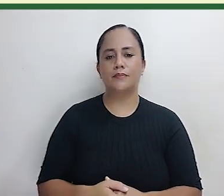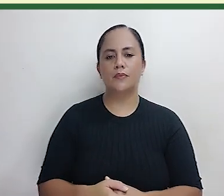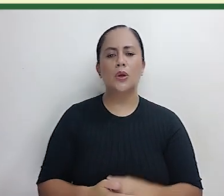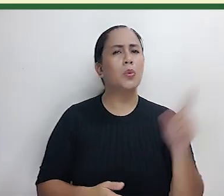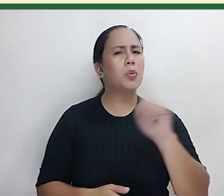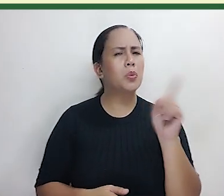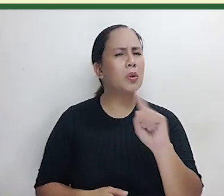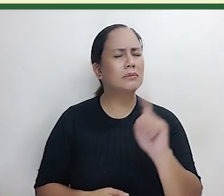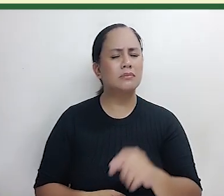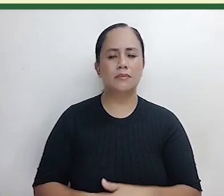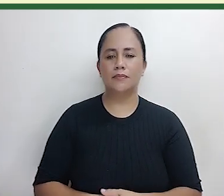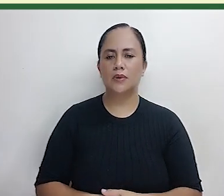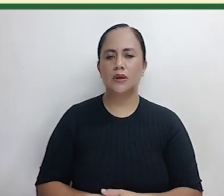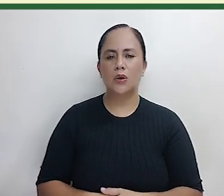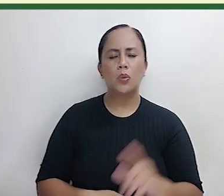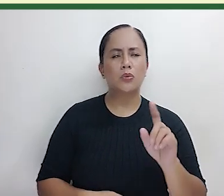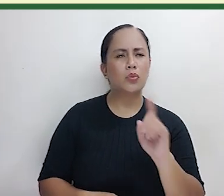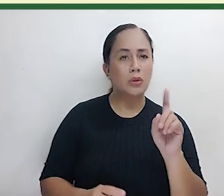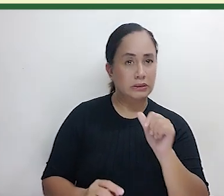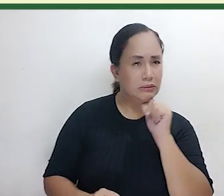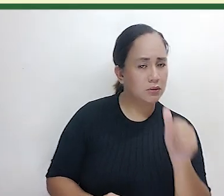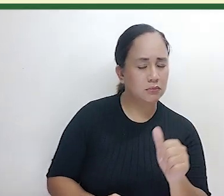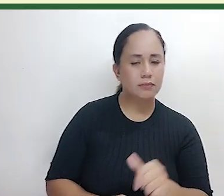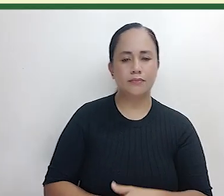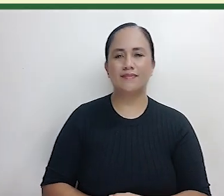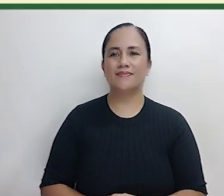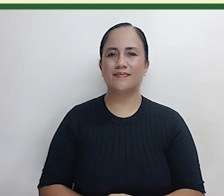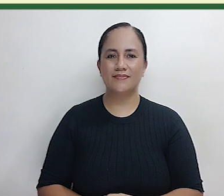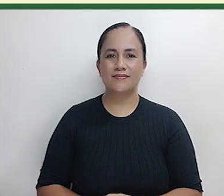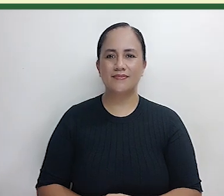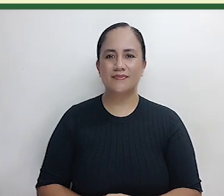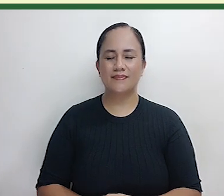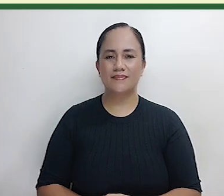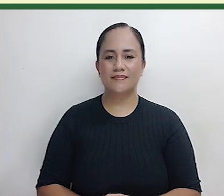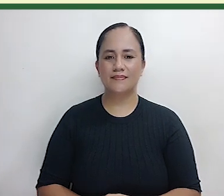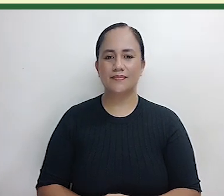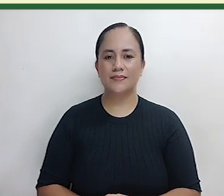Intersectionality. What is it? What it is not.